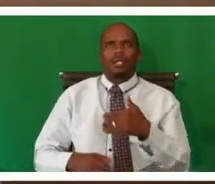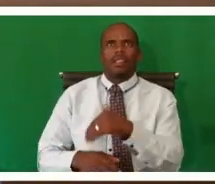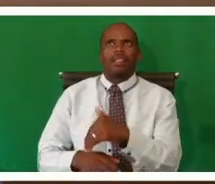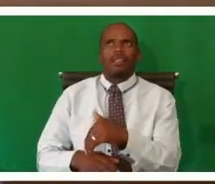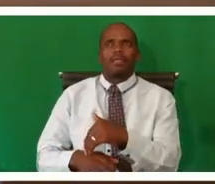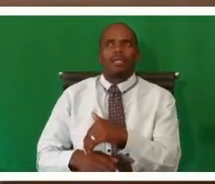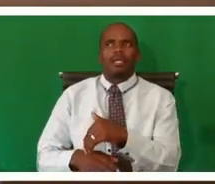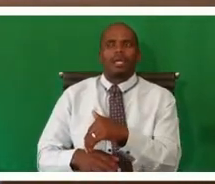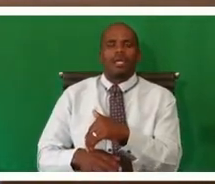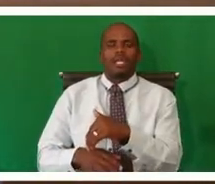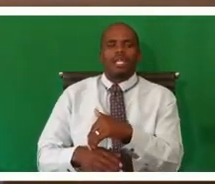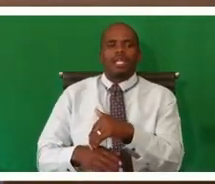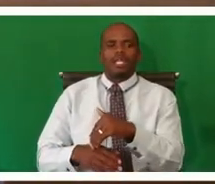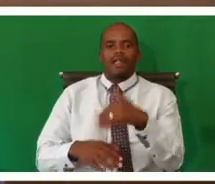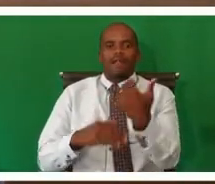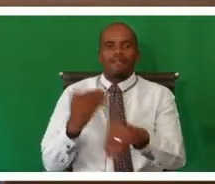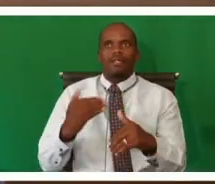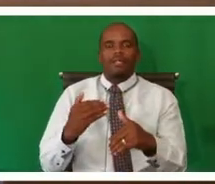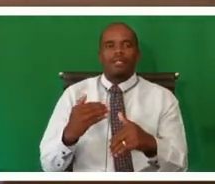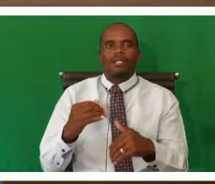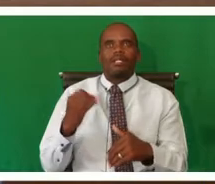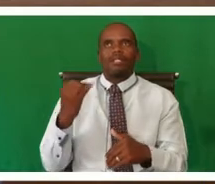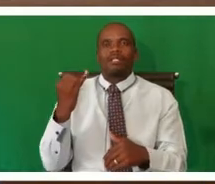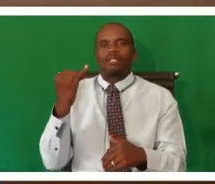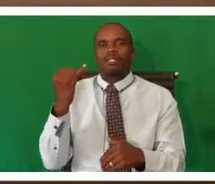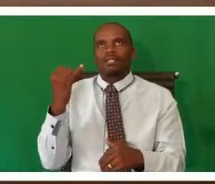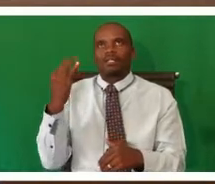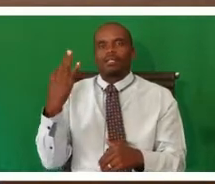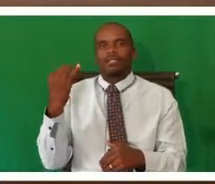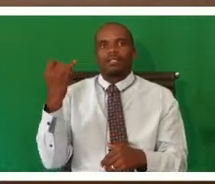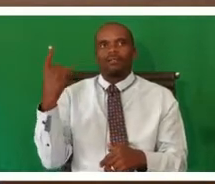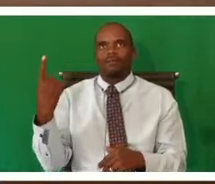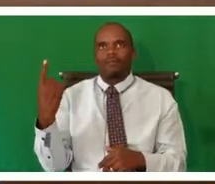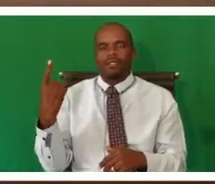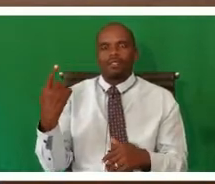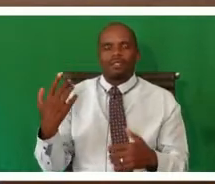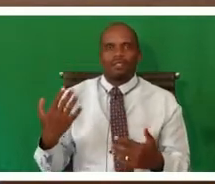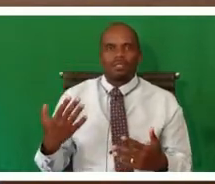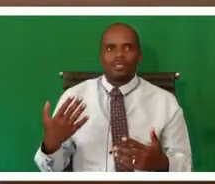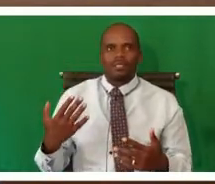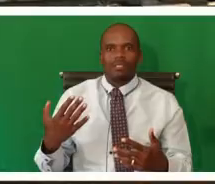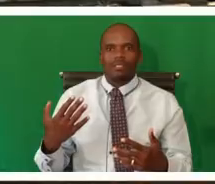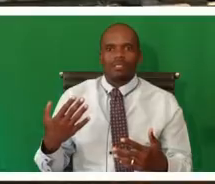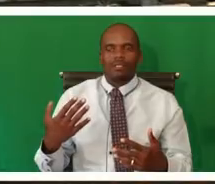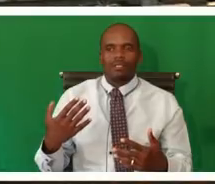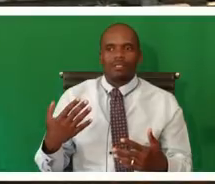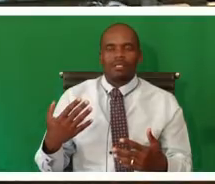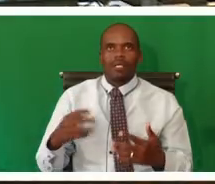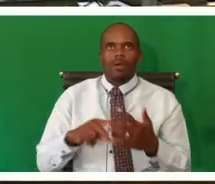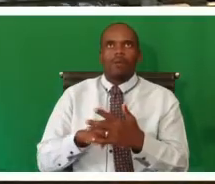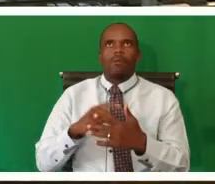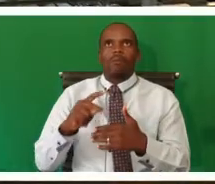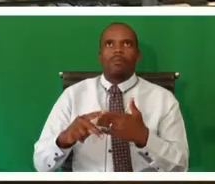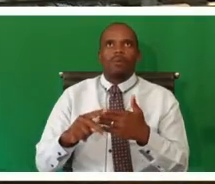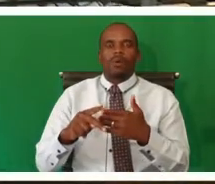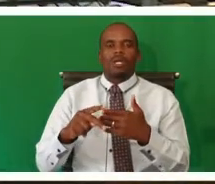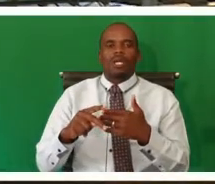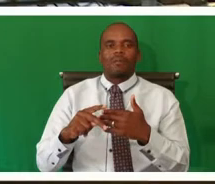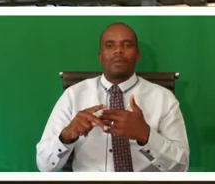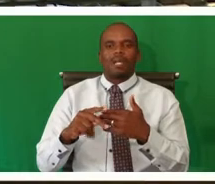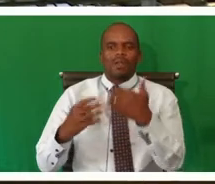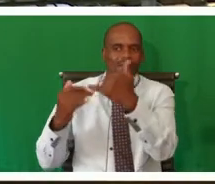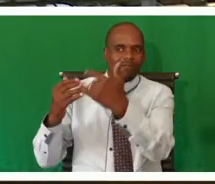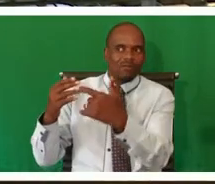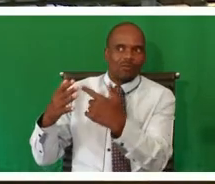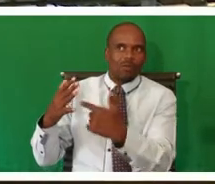Township, revitalization program, Liona, ya fele la. The following project, a work